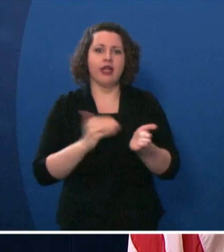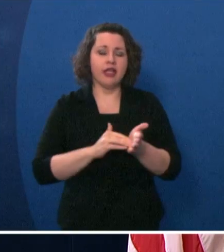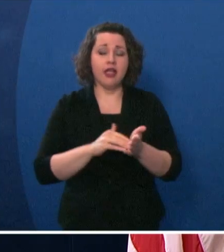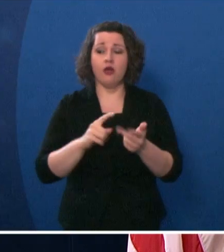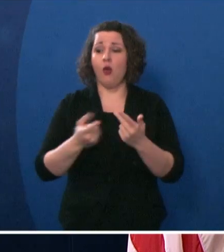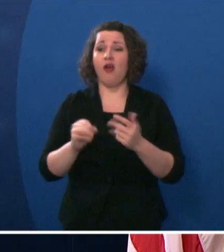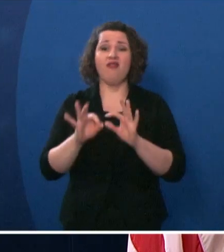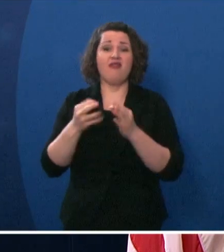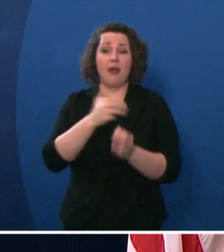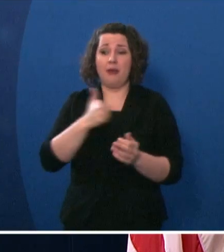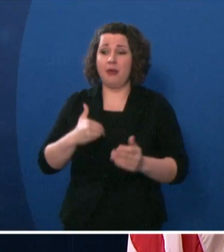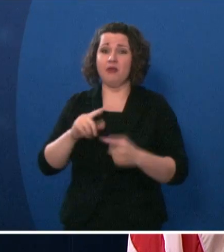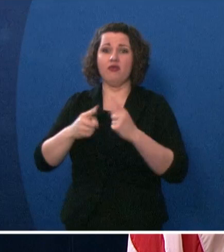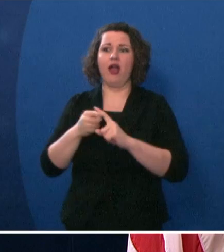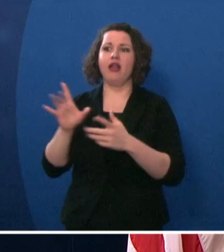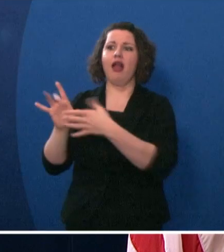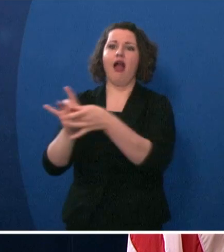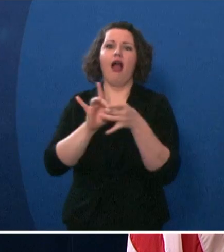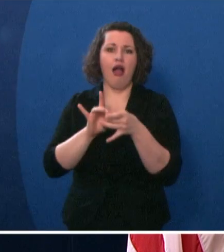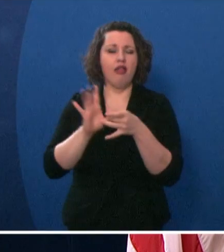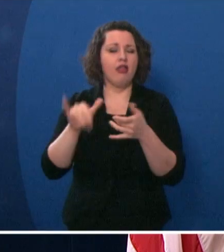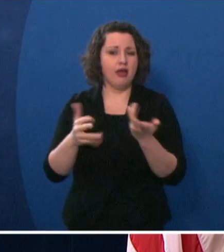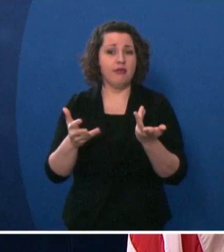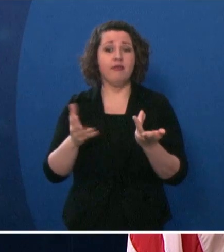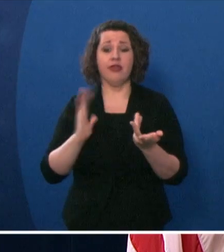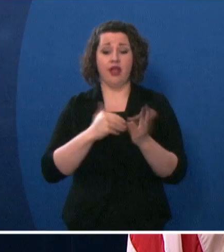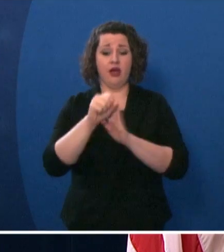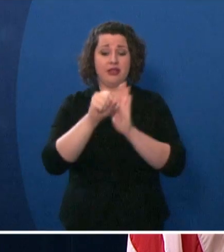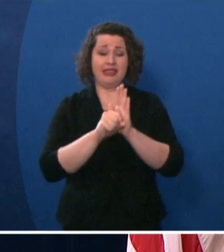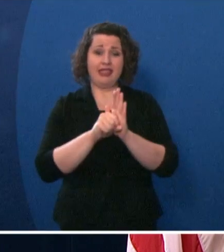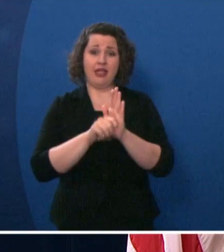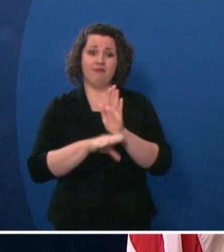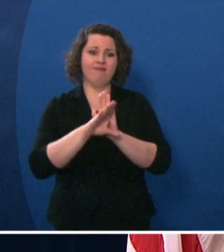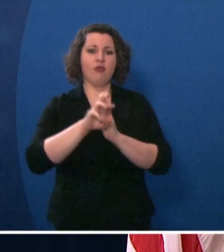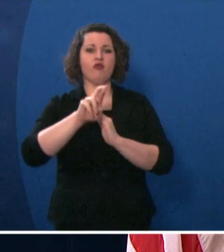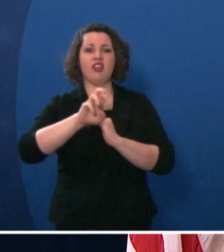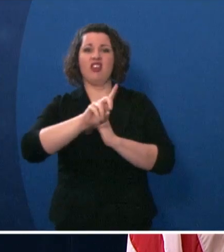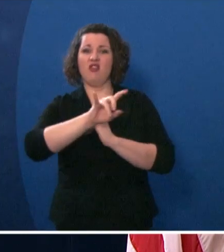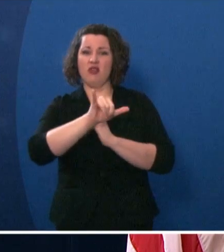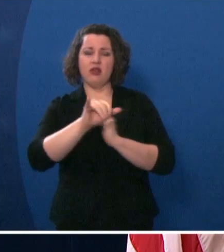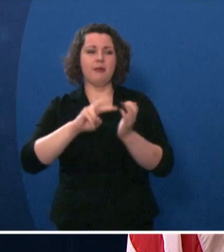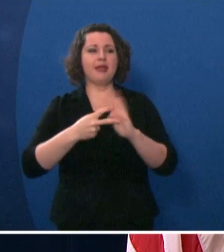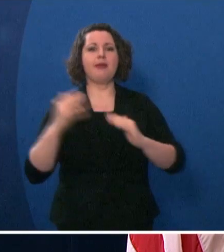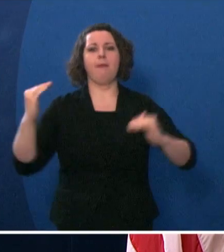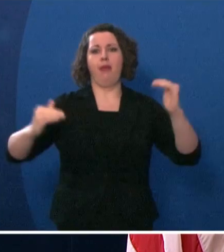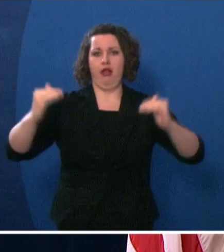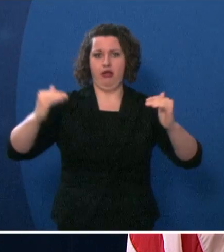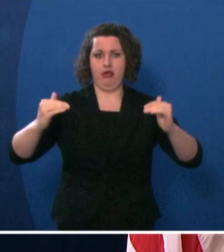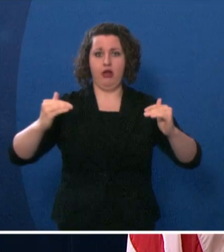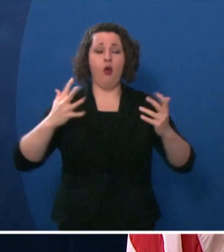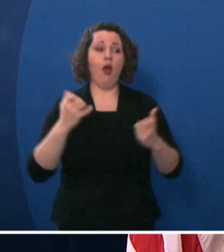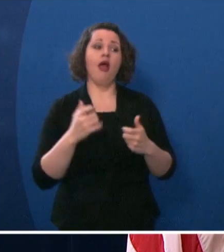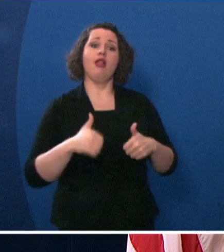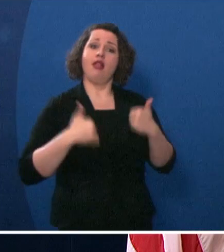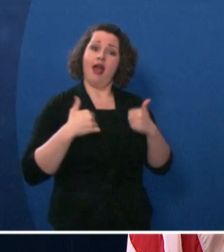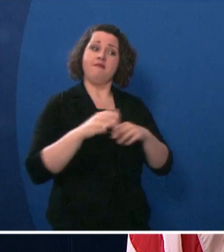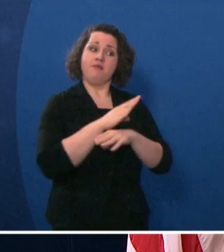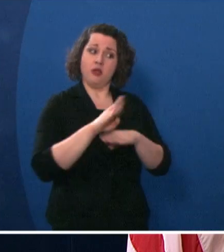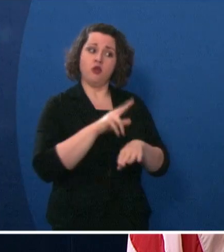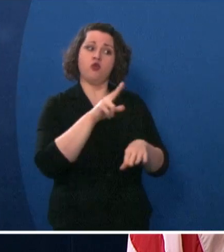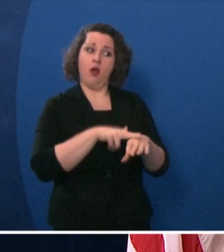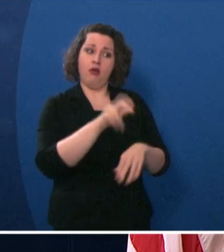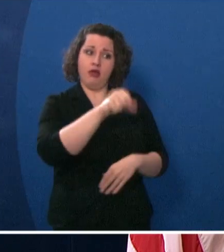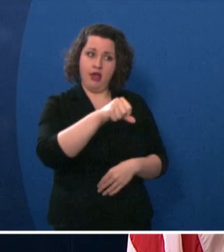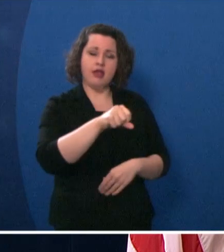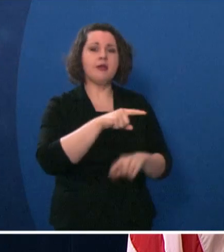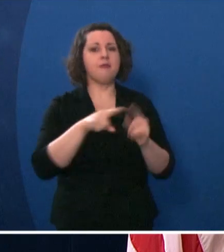members and friends. For our state, recovery means striking a balance between getting life and business back to normal while